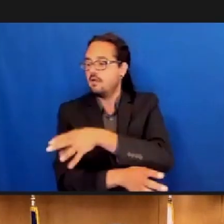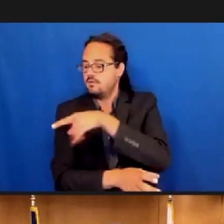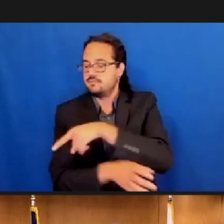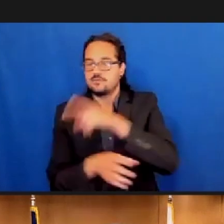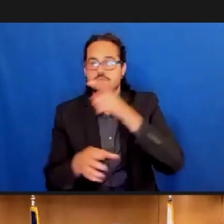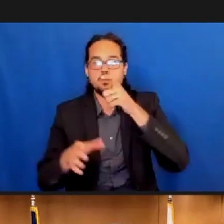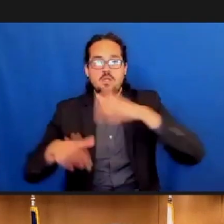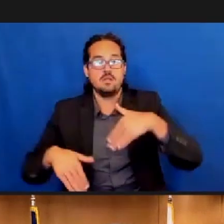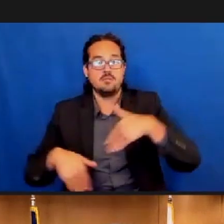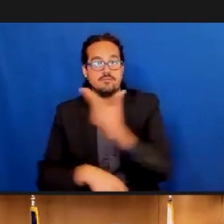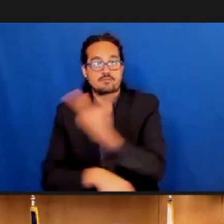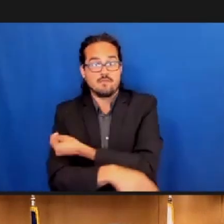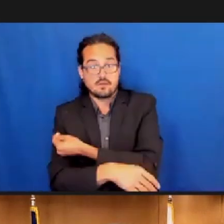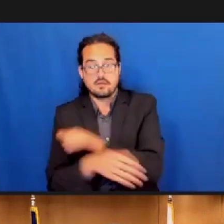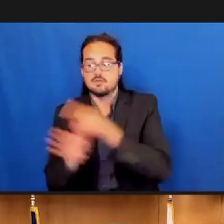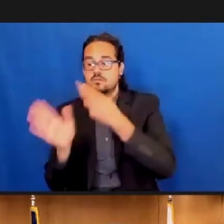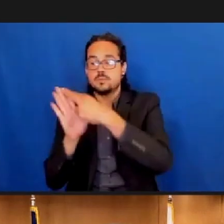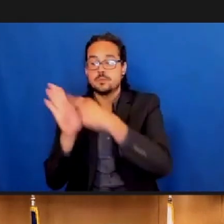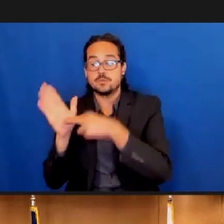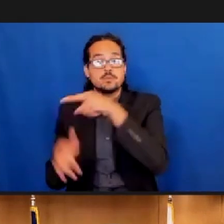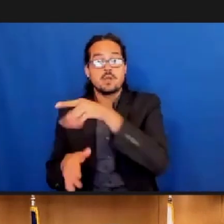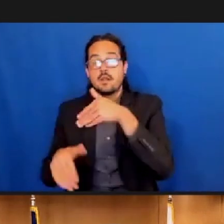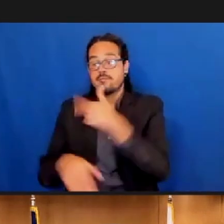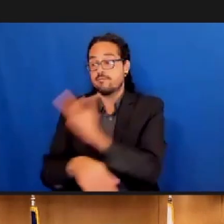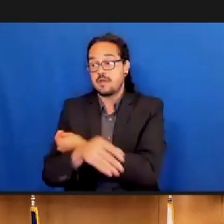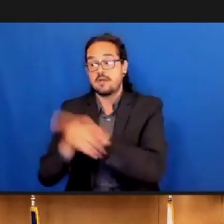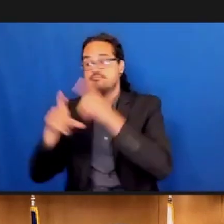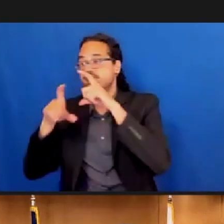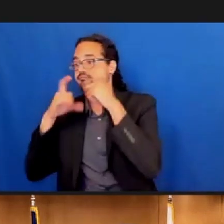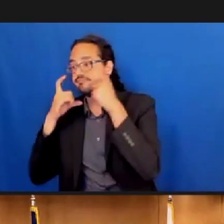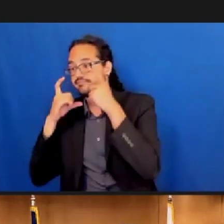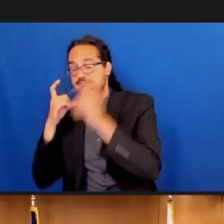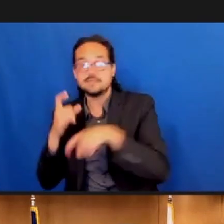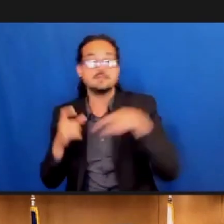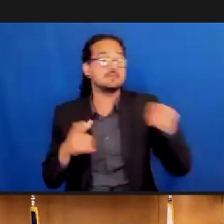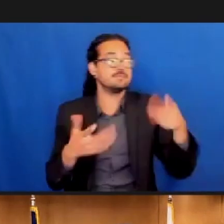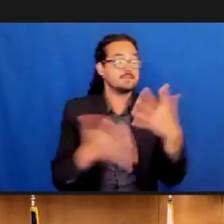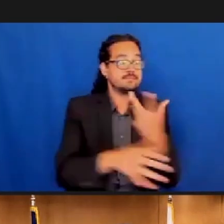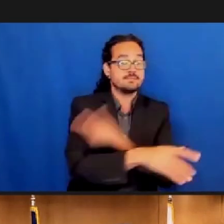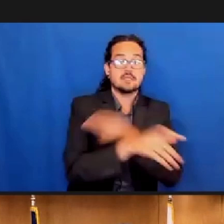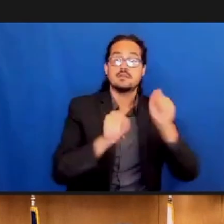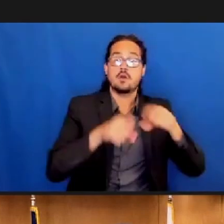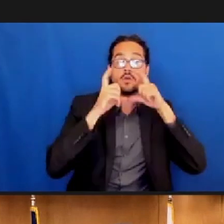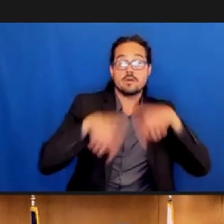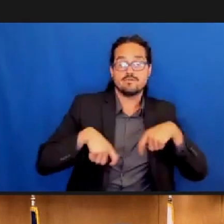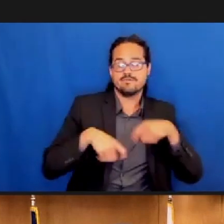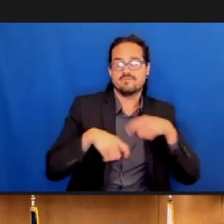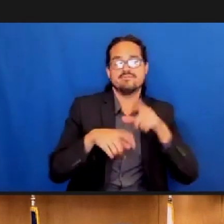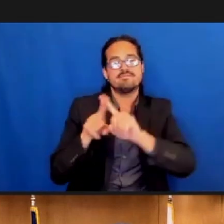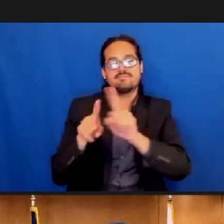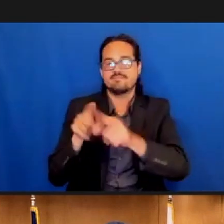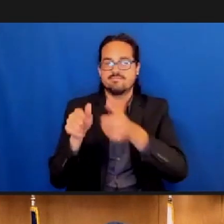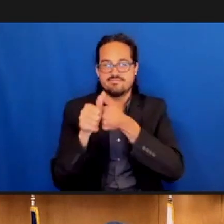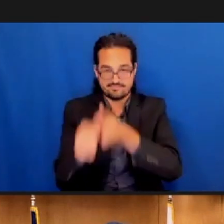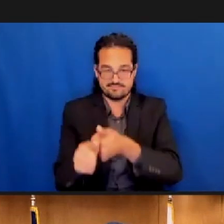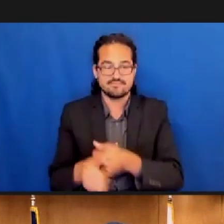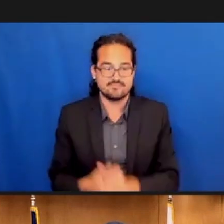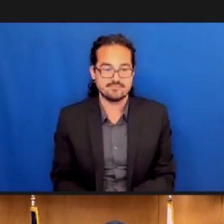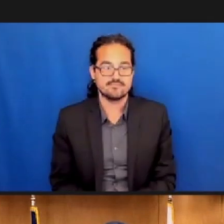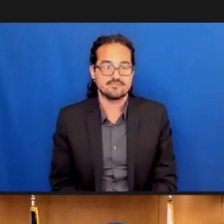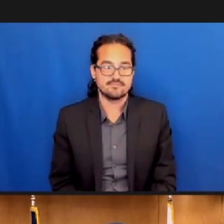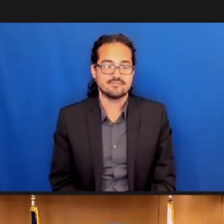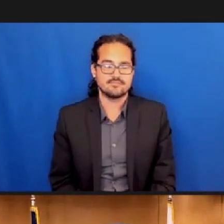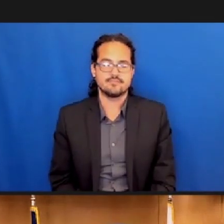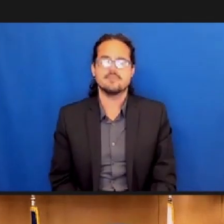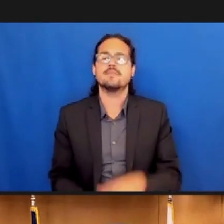All right, next question. Houses of worship were a hot topic during the blueprint for the safer